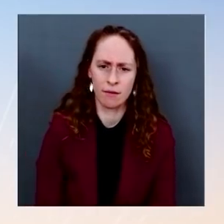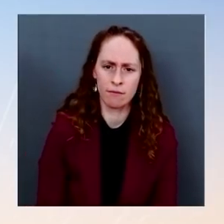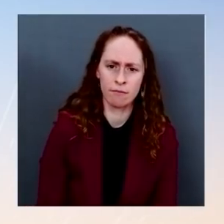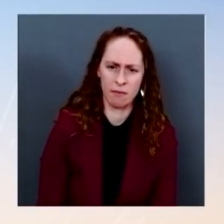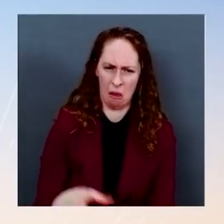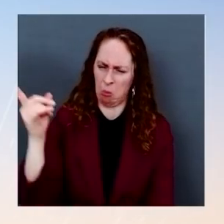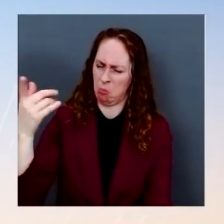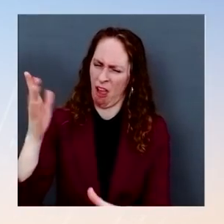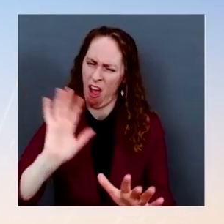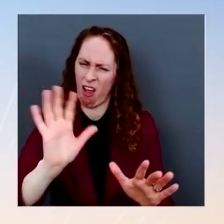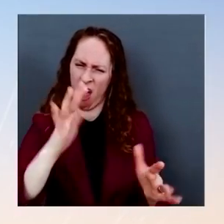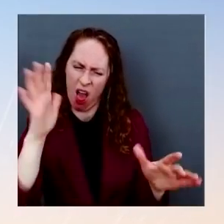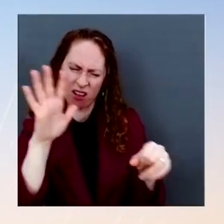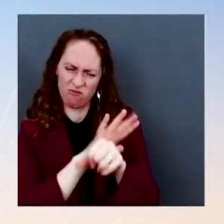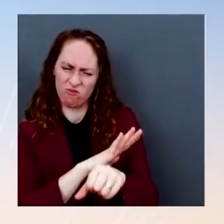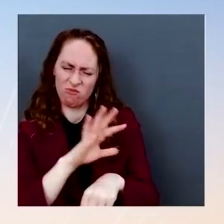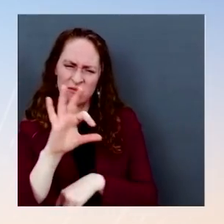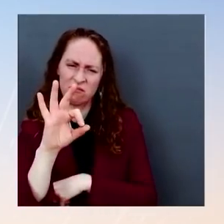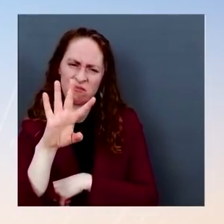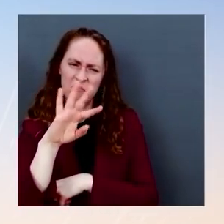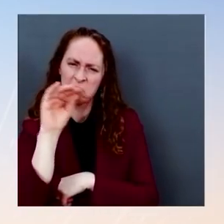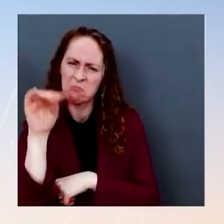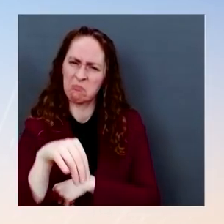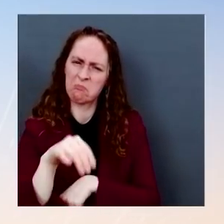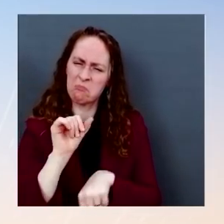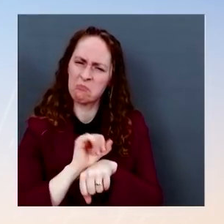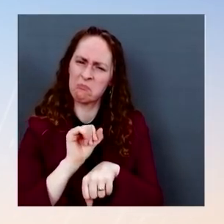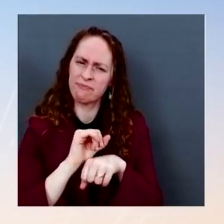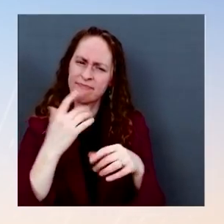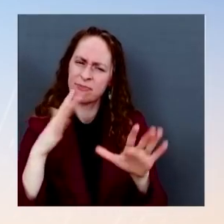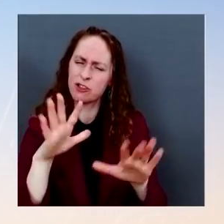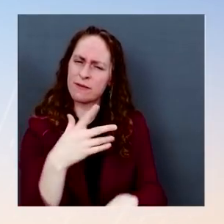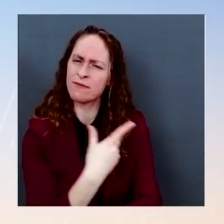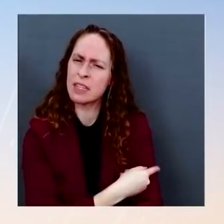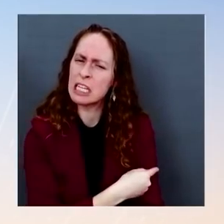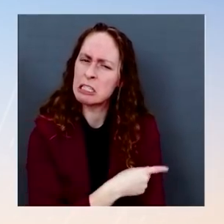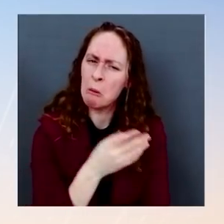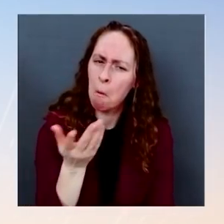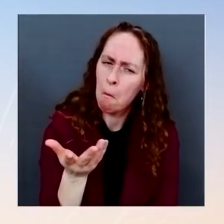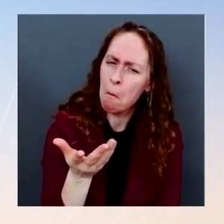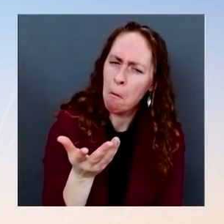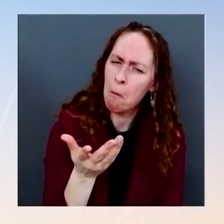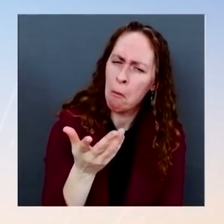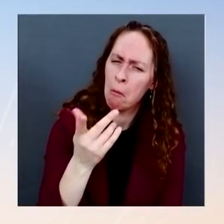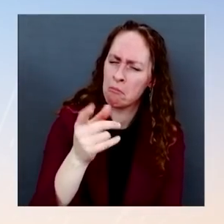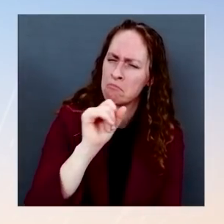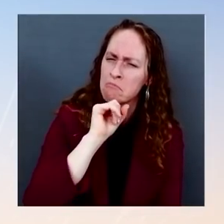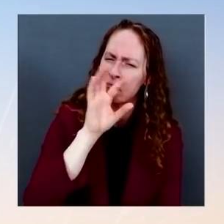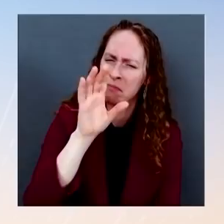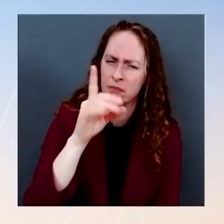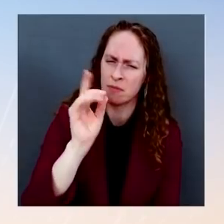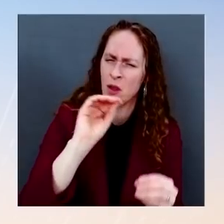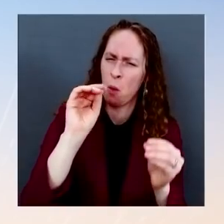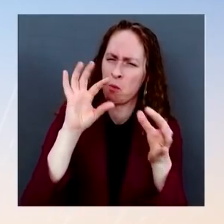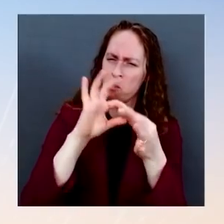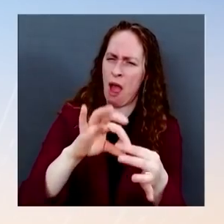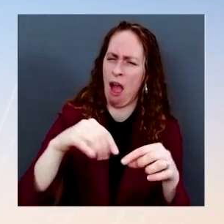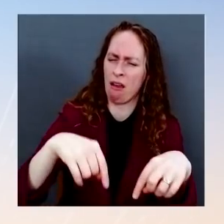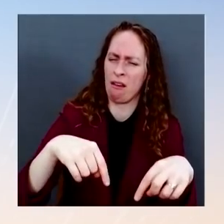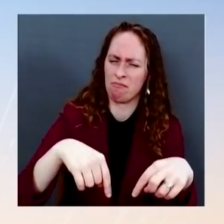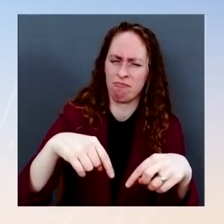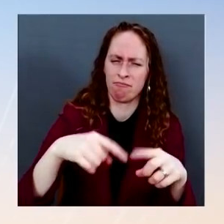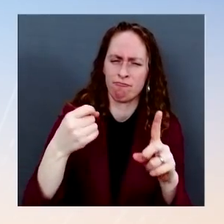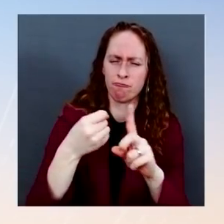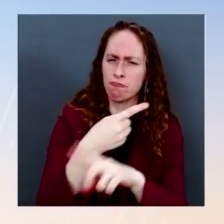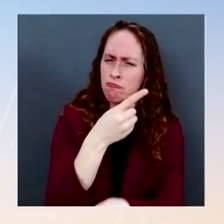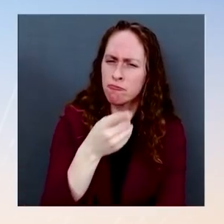on the Hill in the hearing that because they would need to hire qualified employees who met their vaccine requirements,